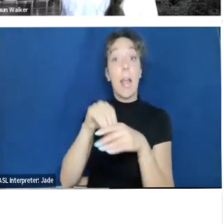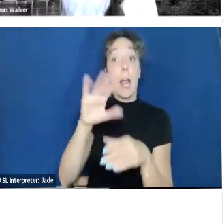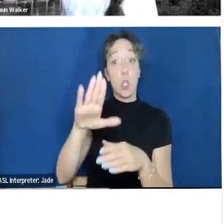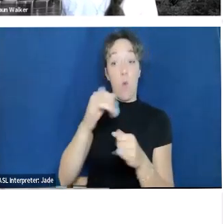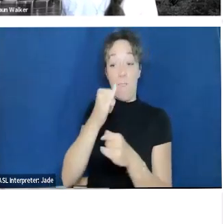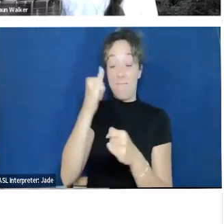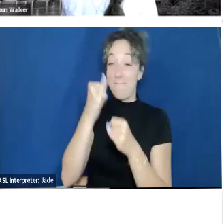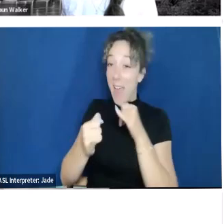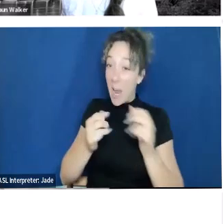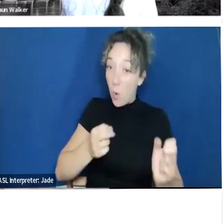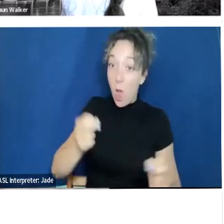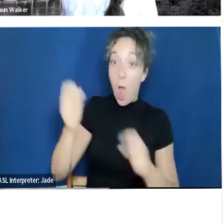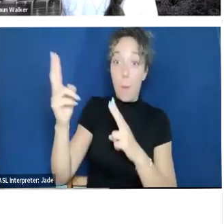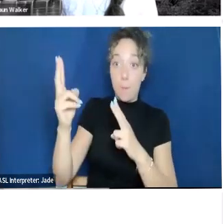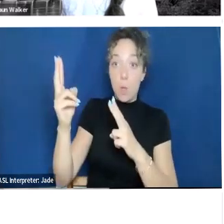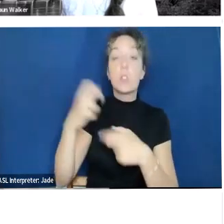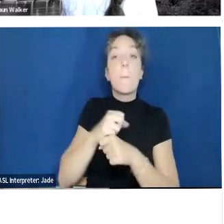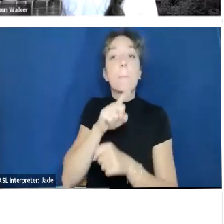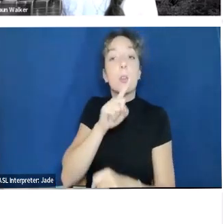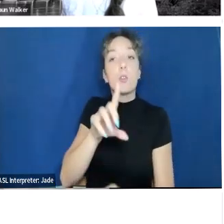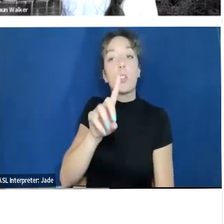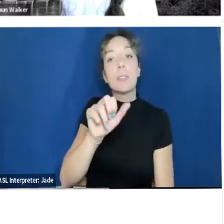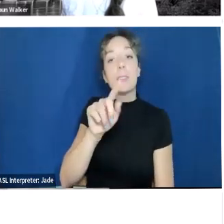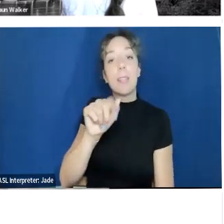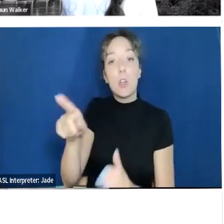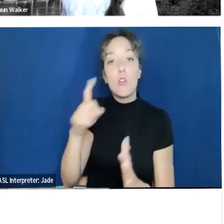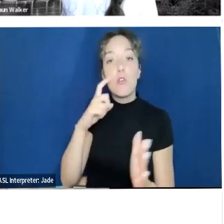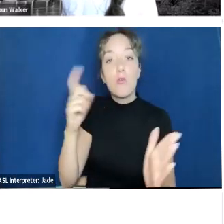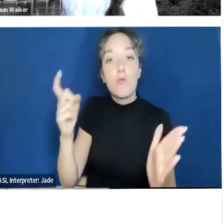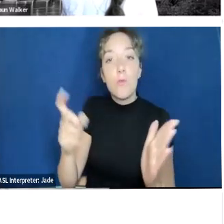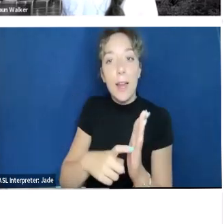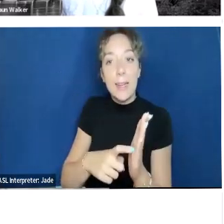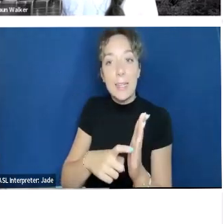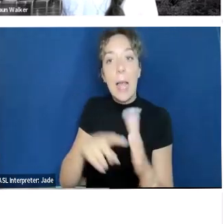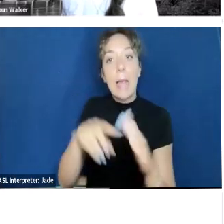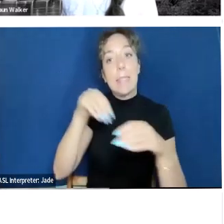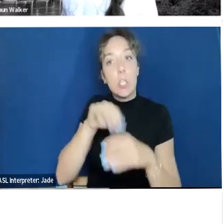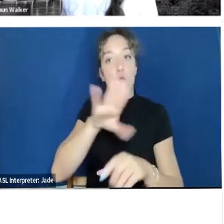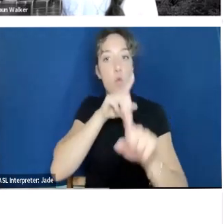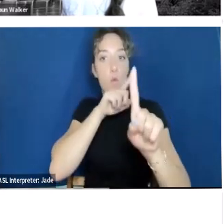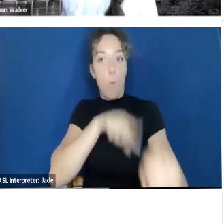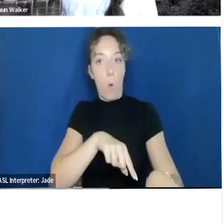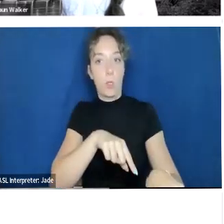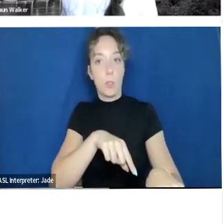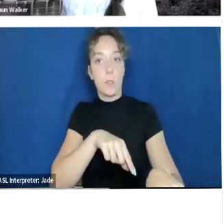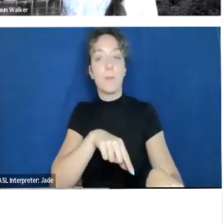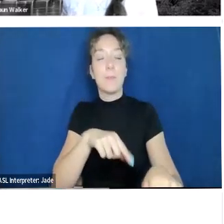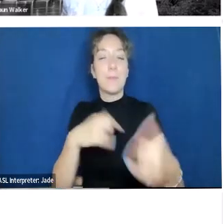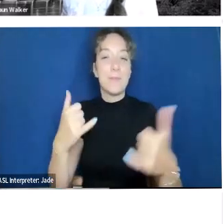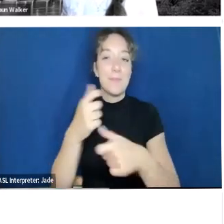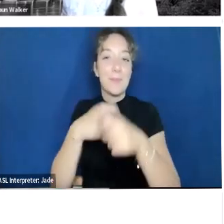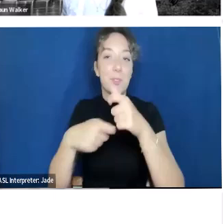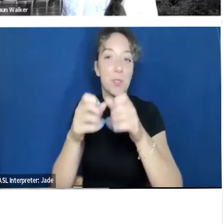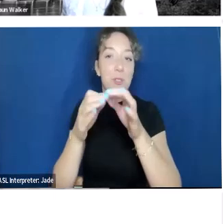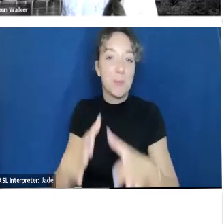final uploads are recognized in your reports.